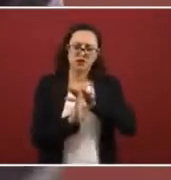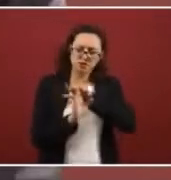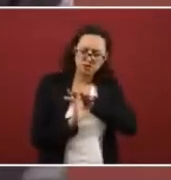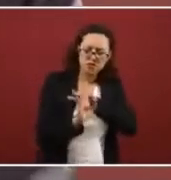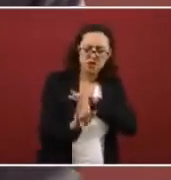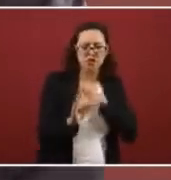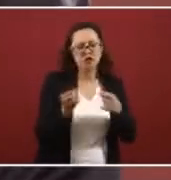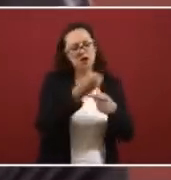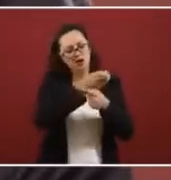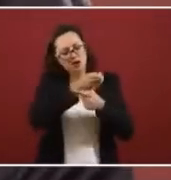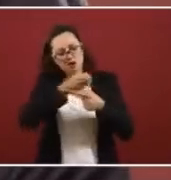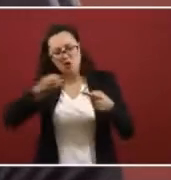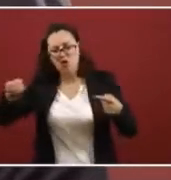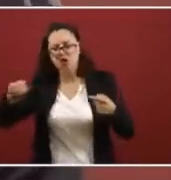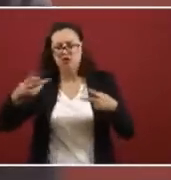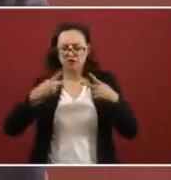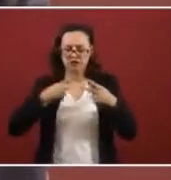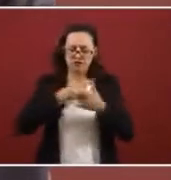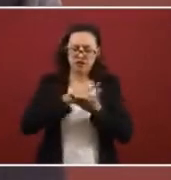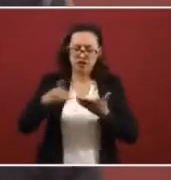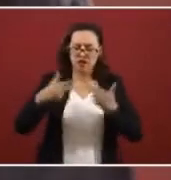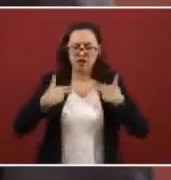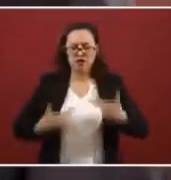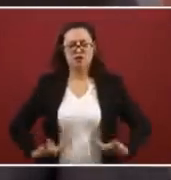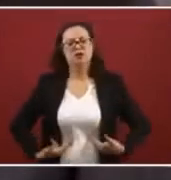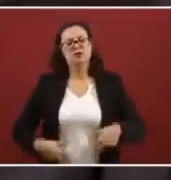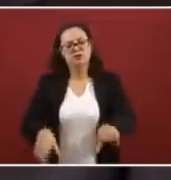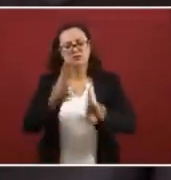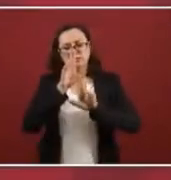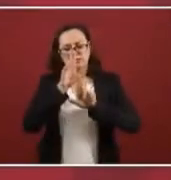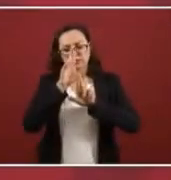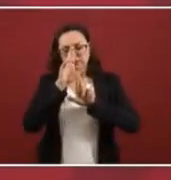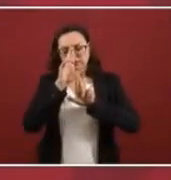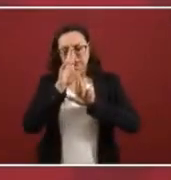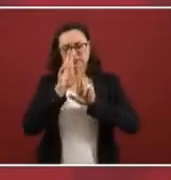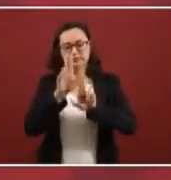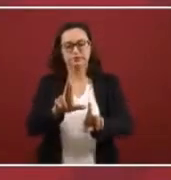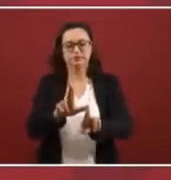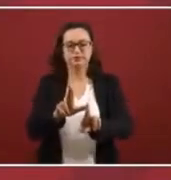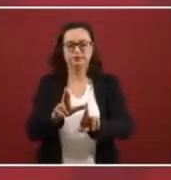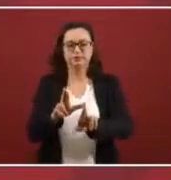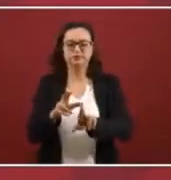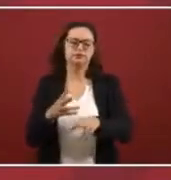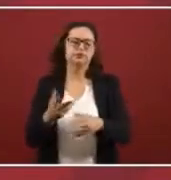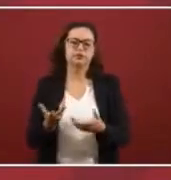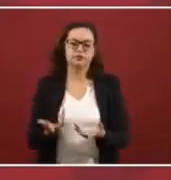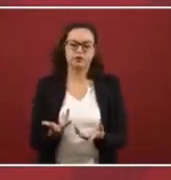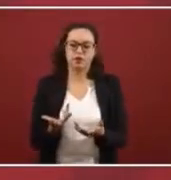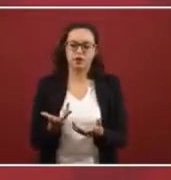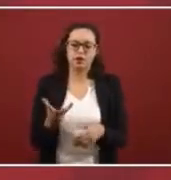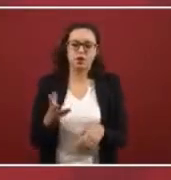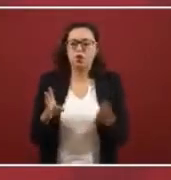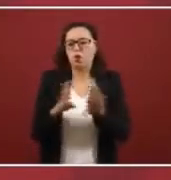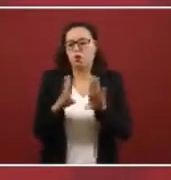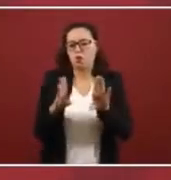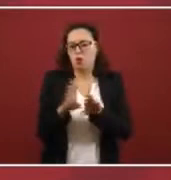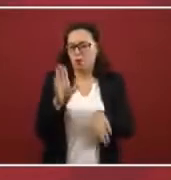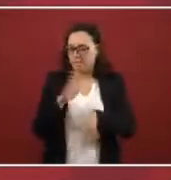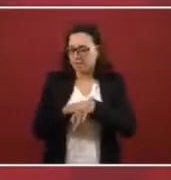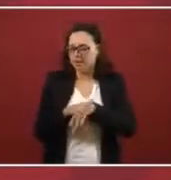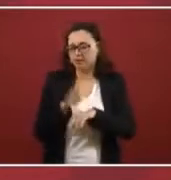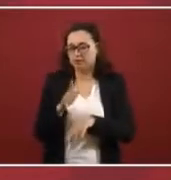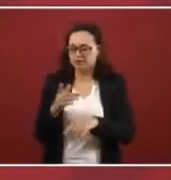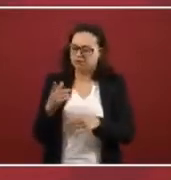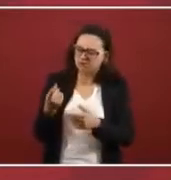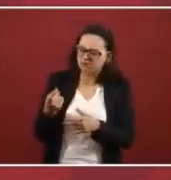migration and respect human rights and insist in atender las causas, in attending